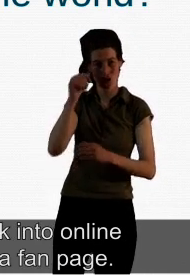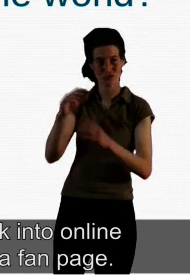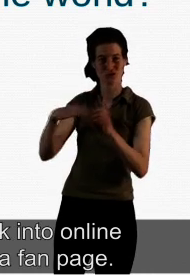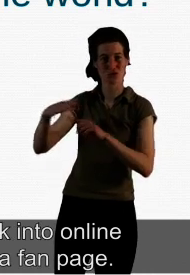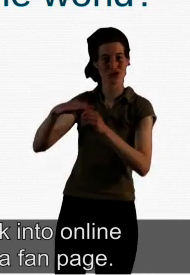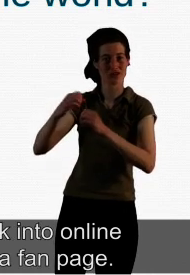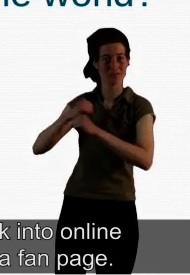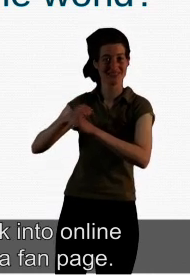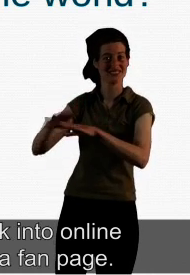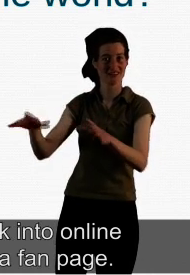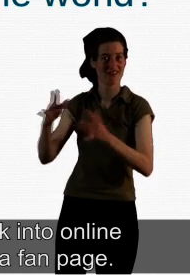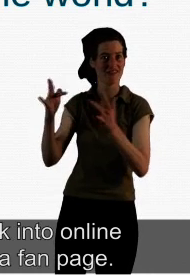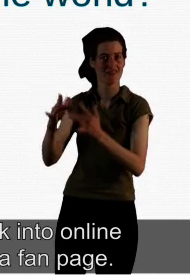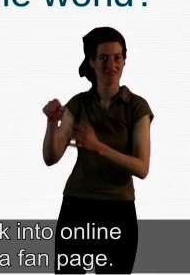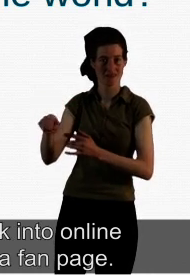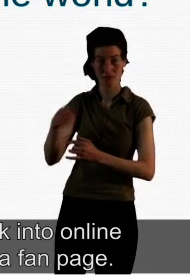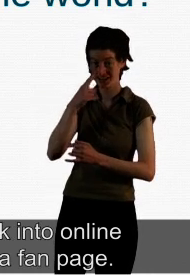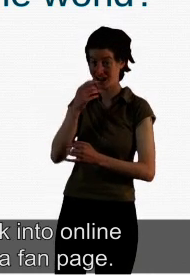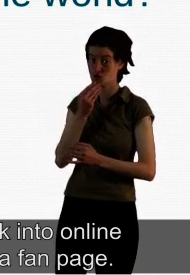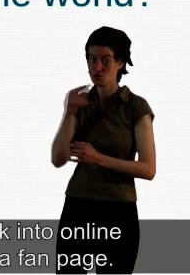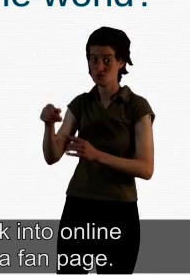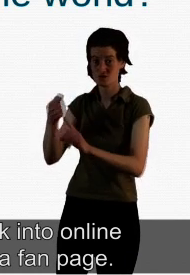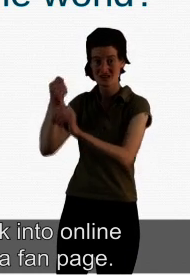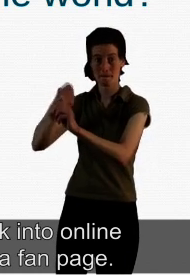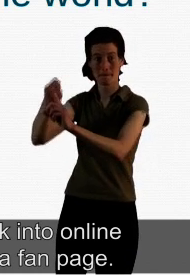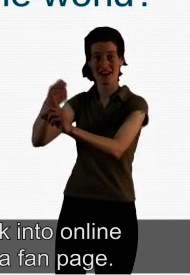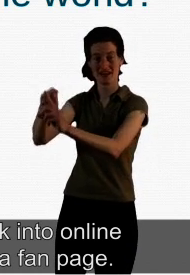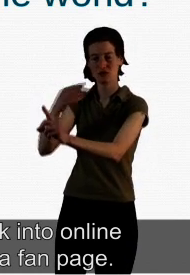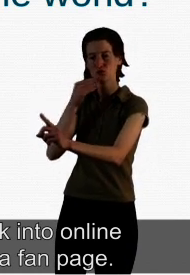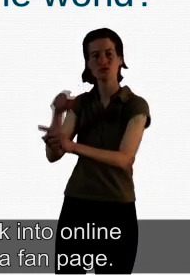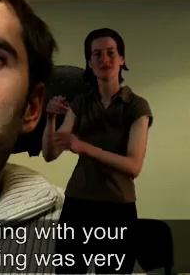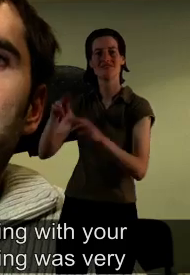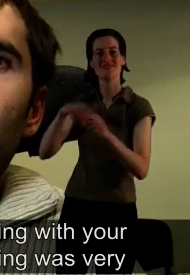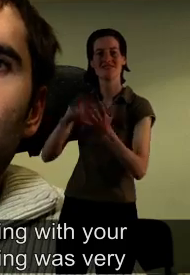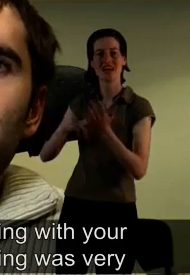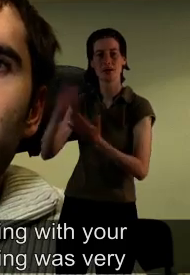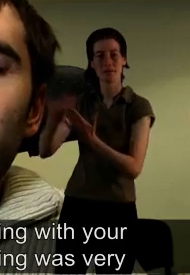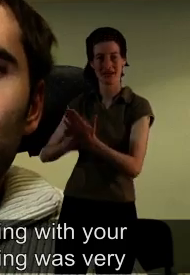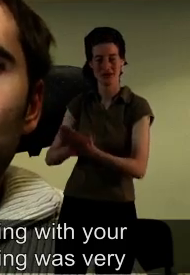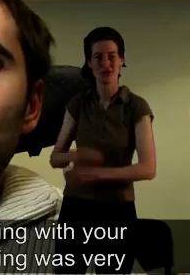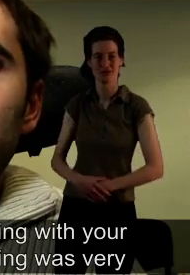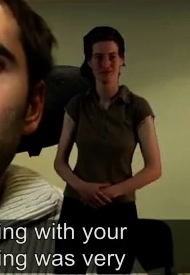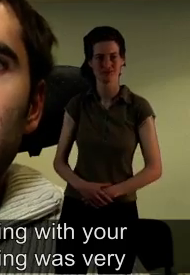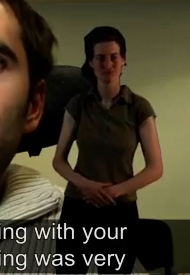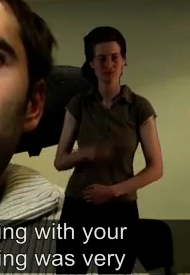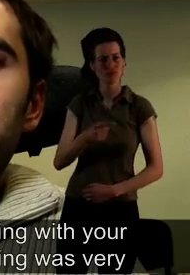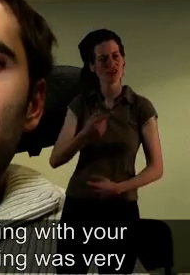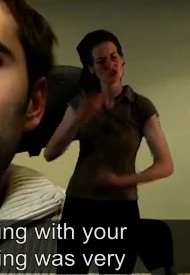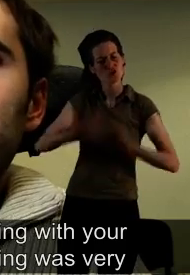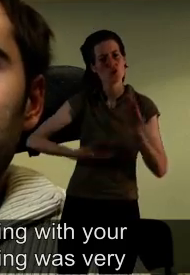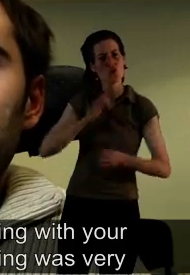big part of where this can link into online campaigning is something called a fan page. A big part of telling the story